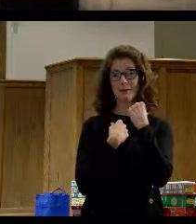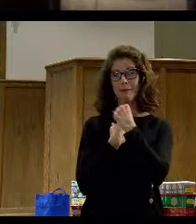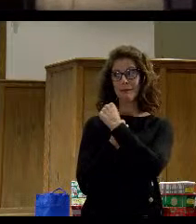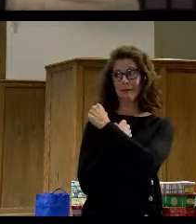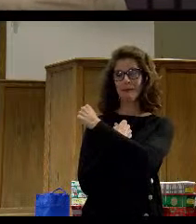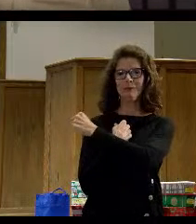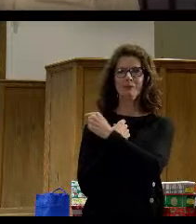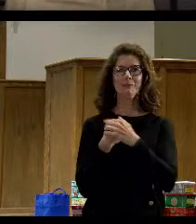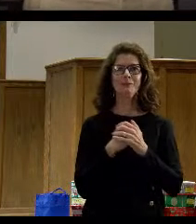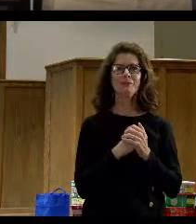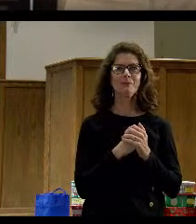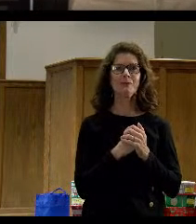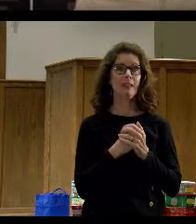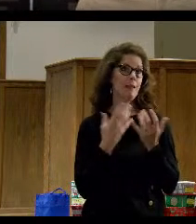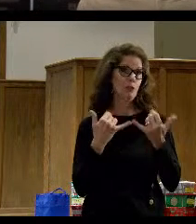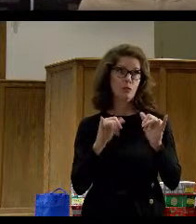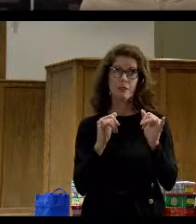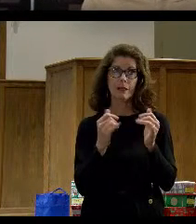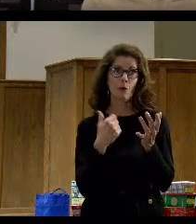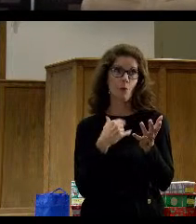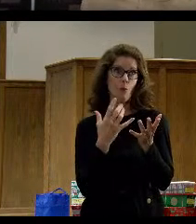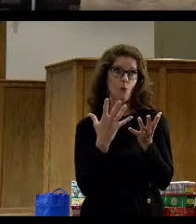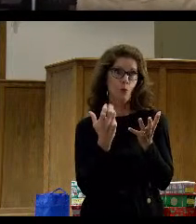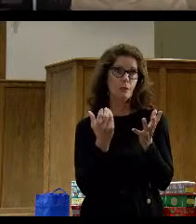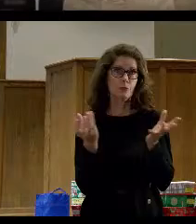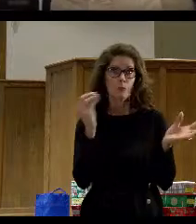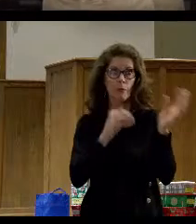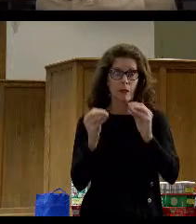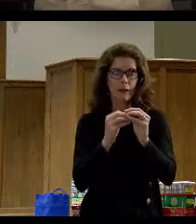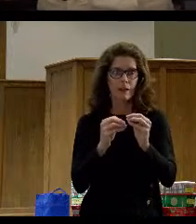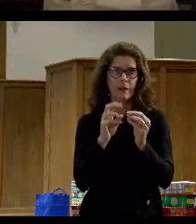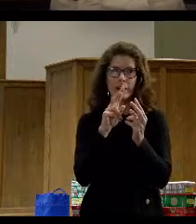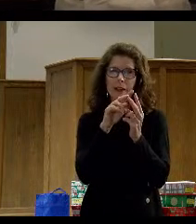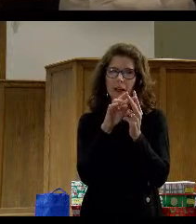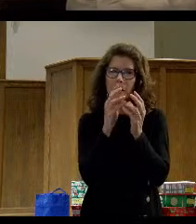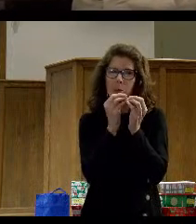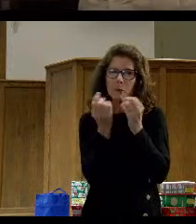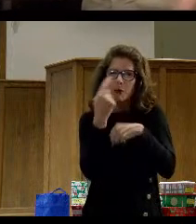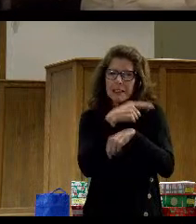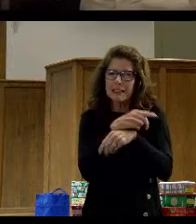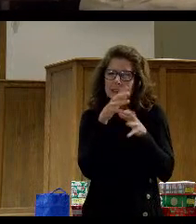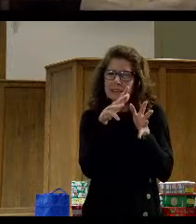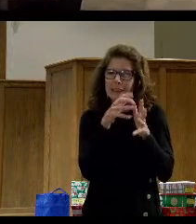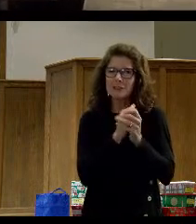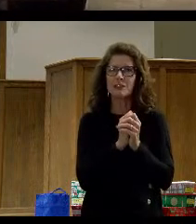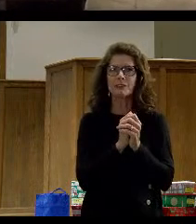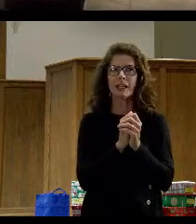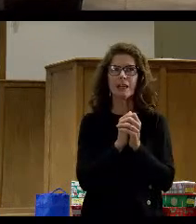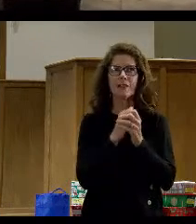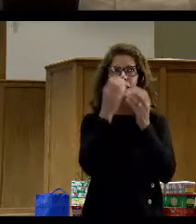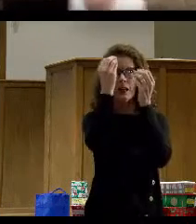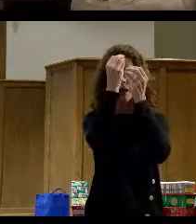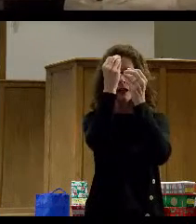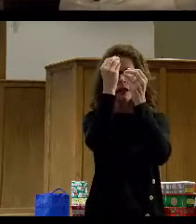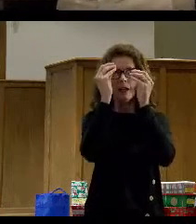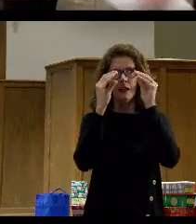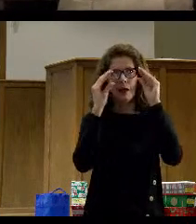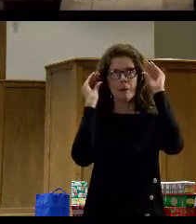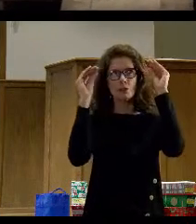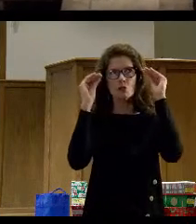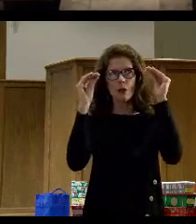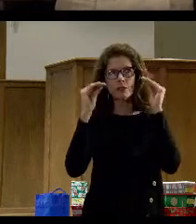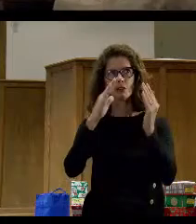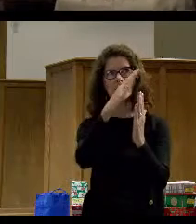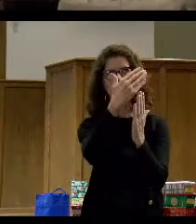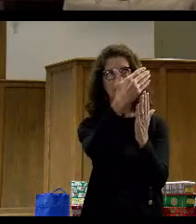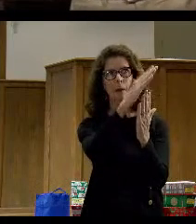If you still want to put a box together, you got a couple more days to do that. You can grab an instruction sheet back from the back of the room or Information Central. Bring your